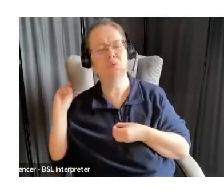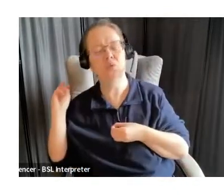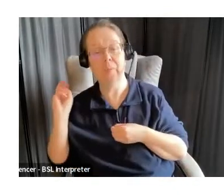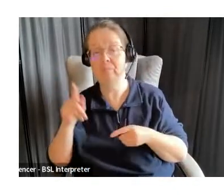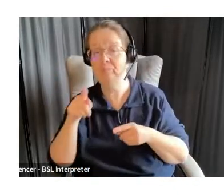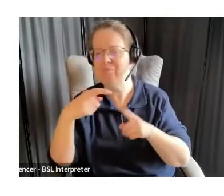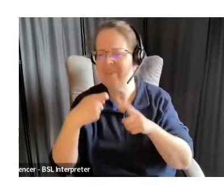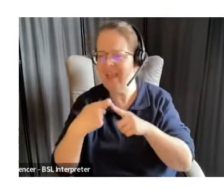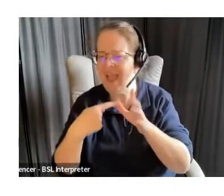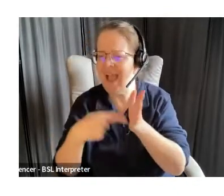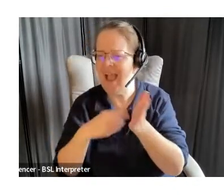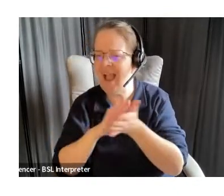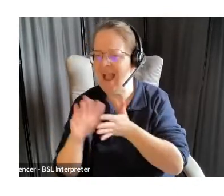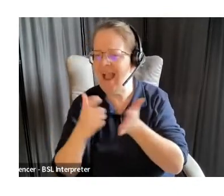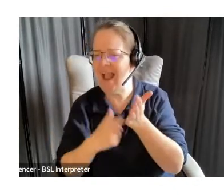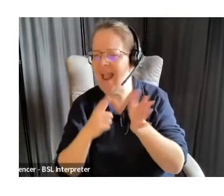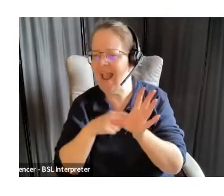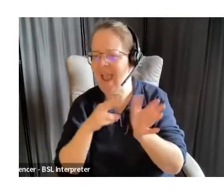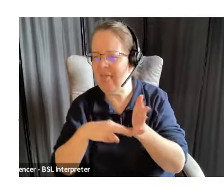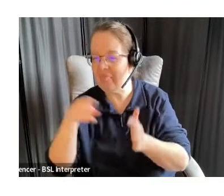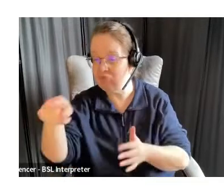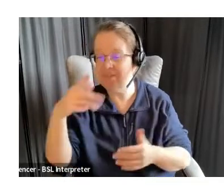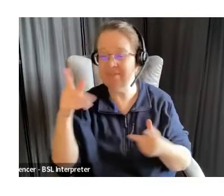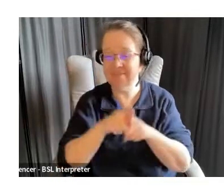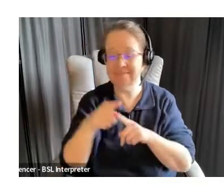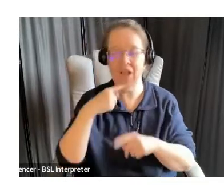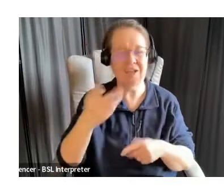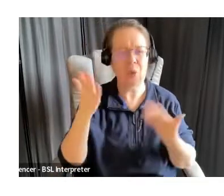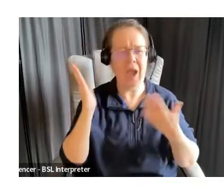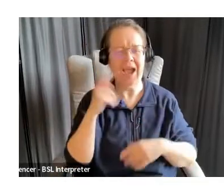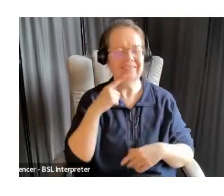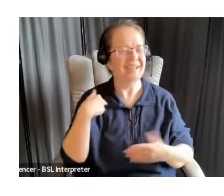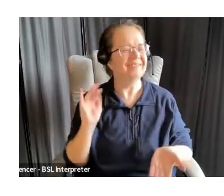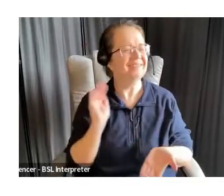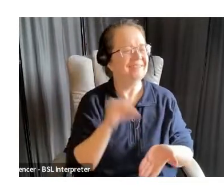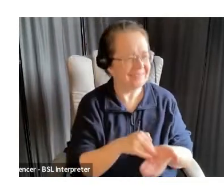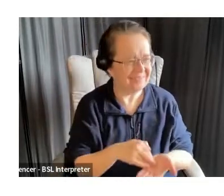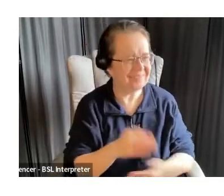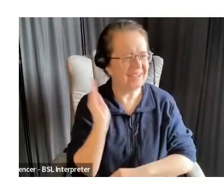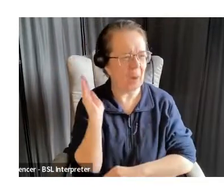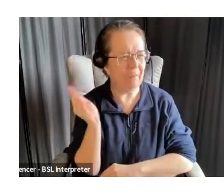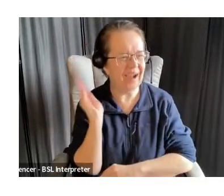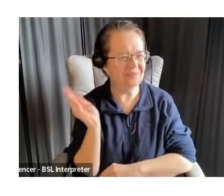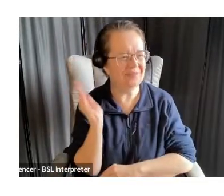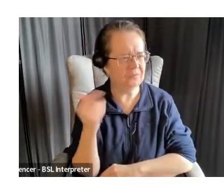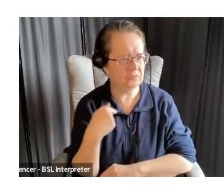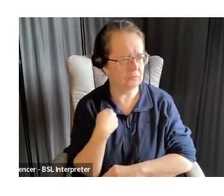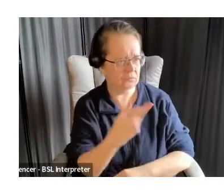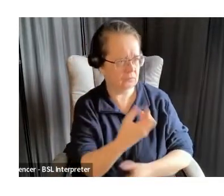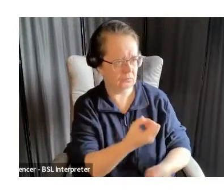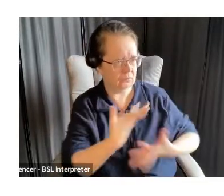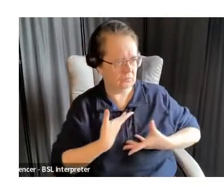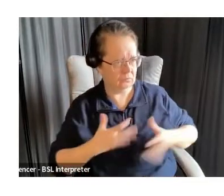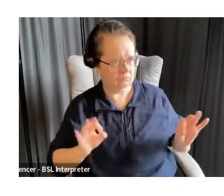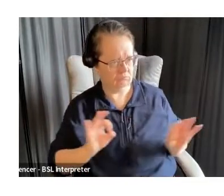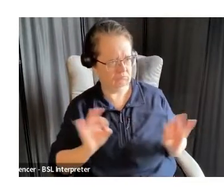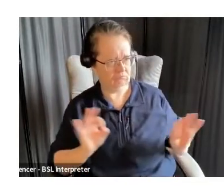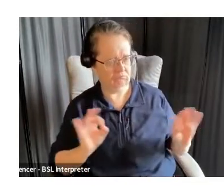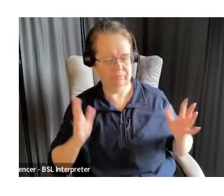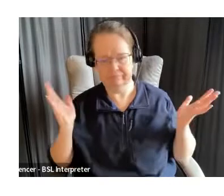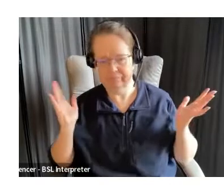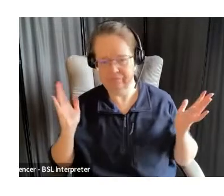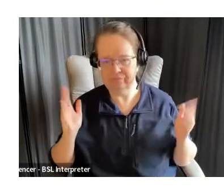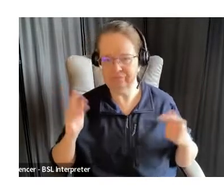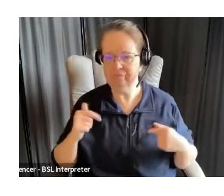that time when you weren't told that you had to deliver a PowerPoint and you turned up to your interview. So at that